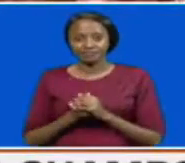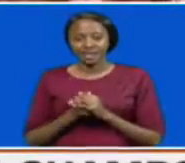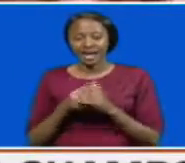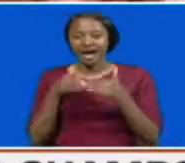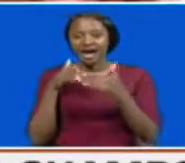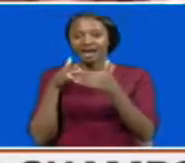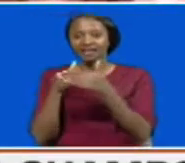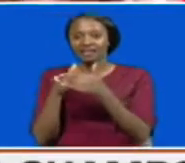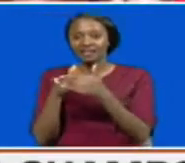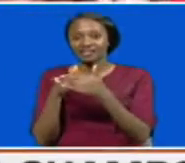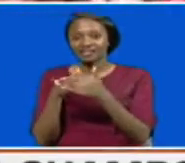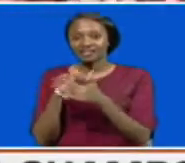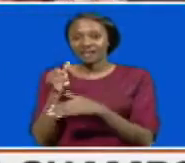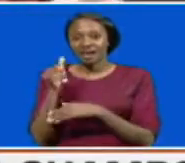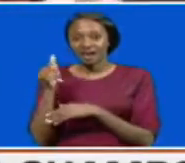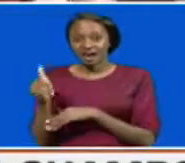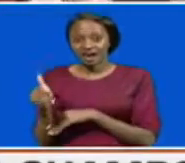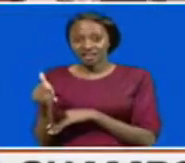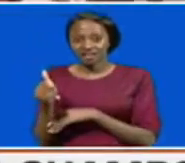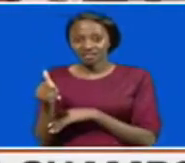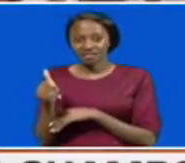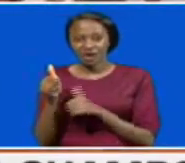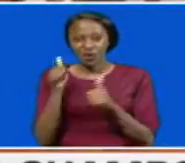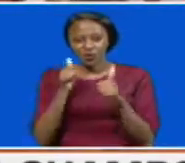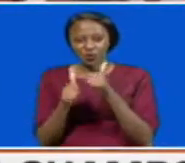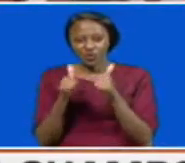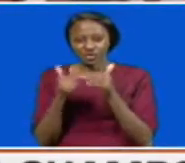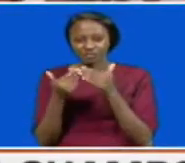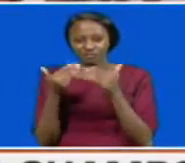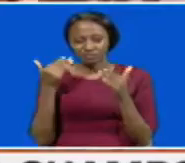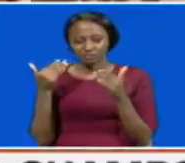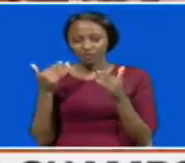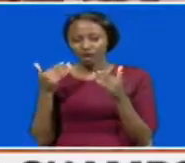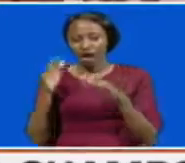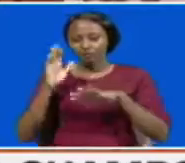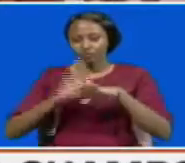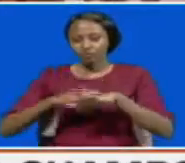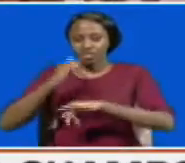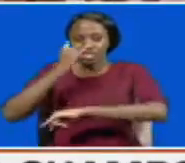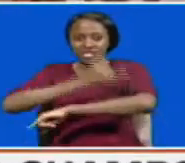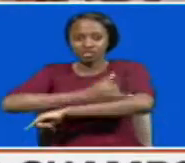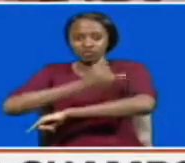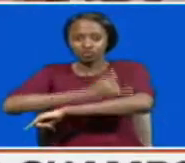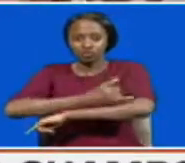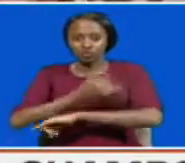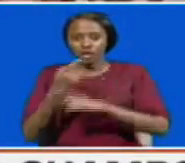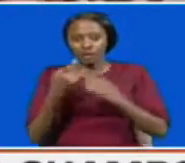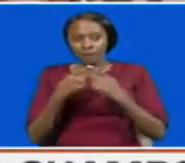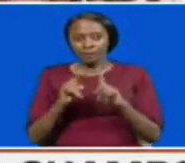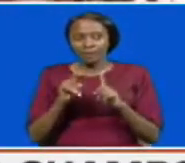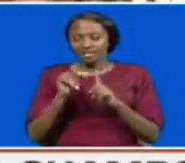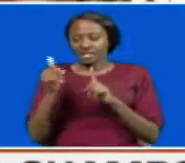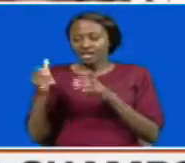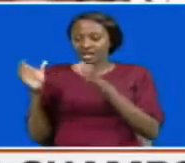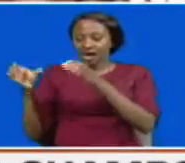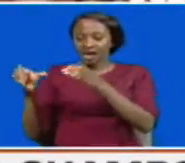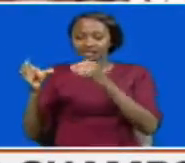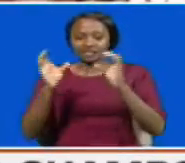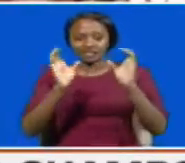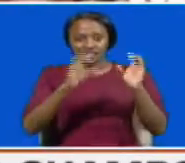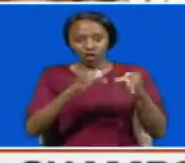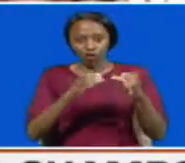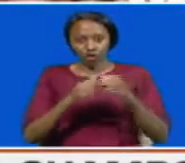against Kehonge, which was an unlikely situation. And we have seen also in other categories.